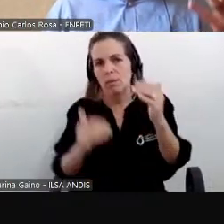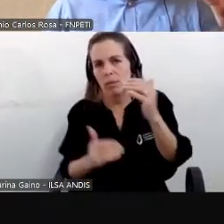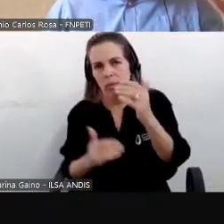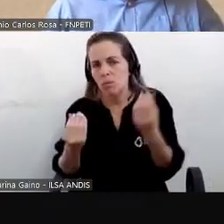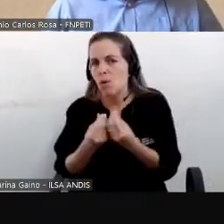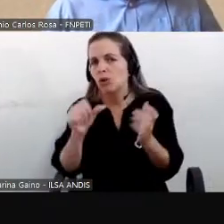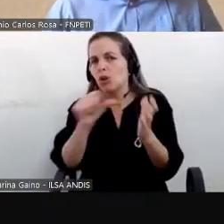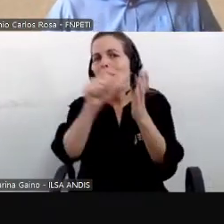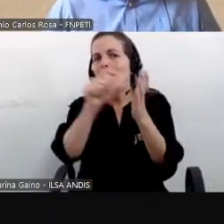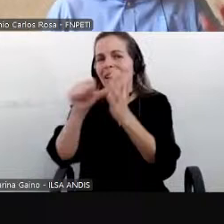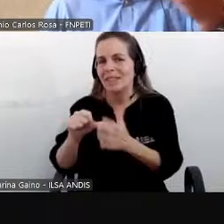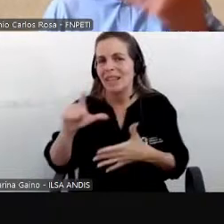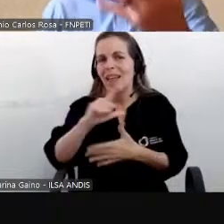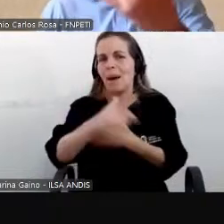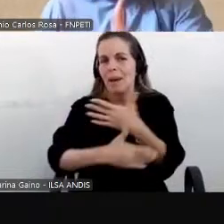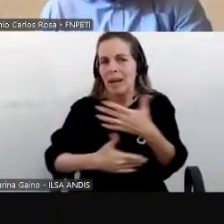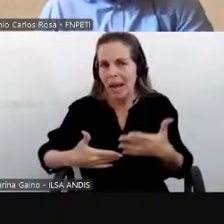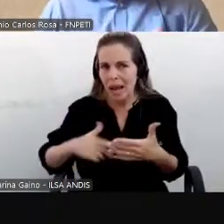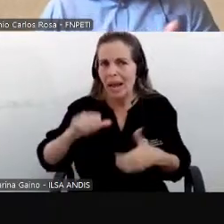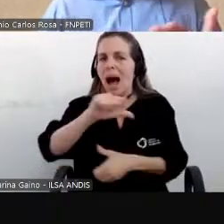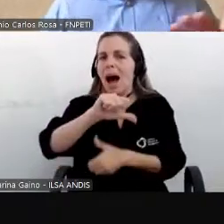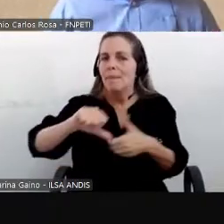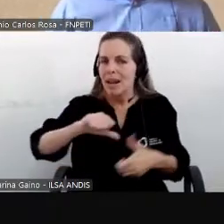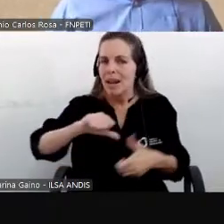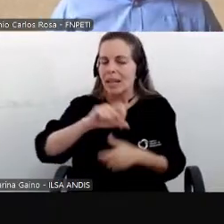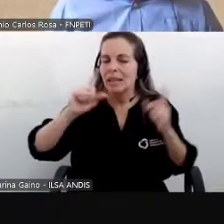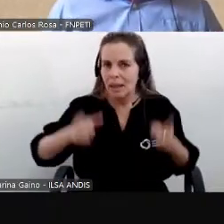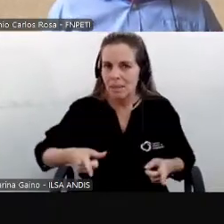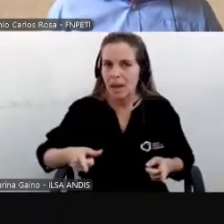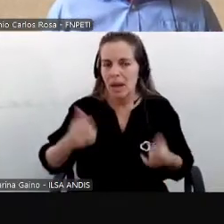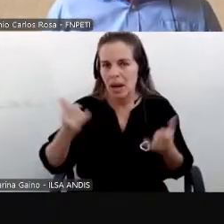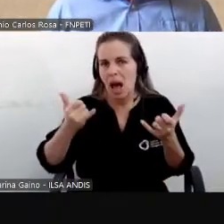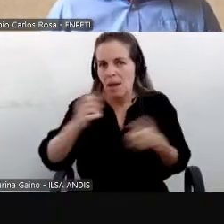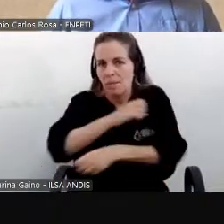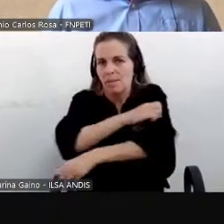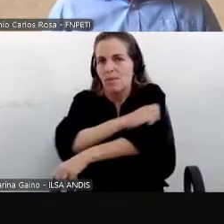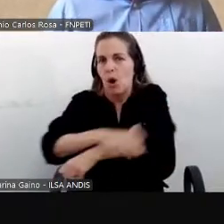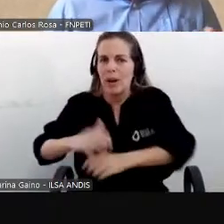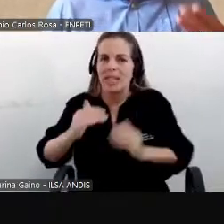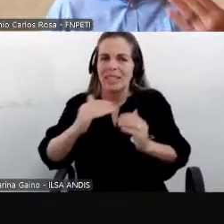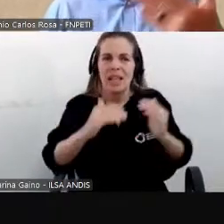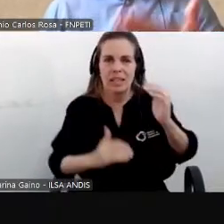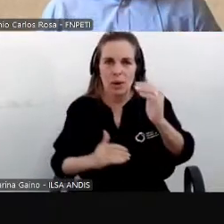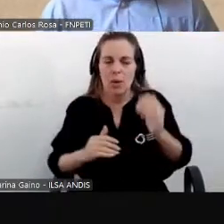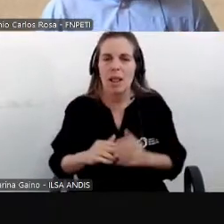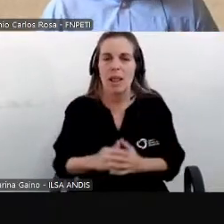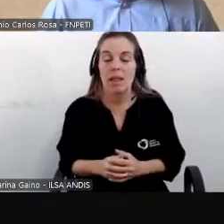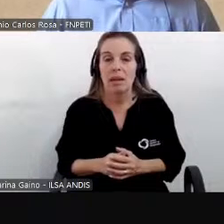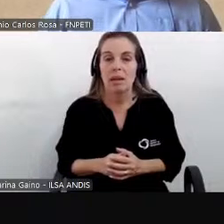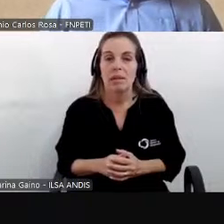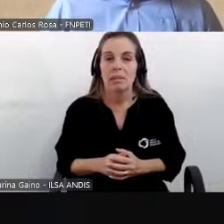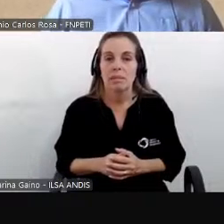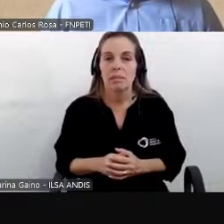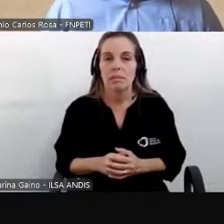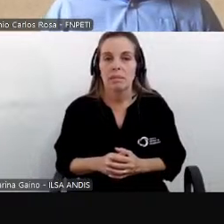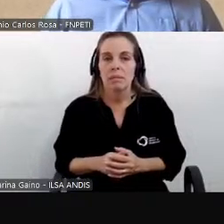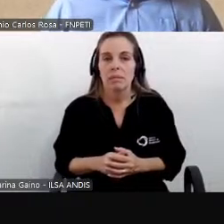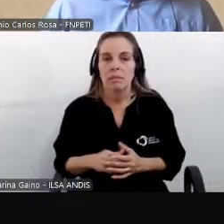structural inequality that we live in many Latin American countries and Central America.